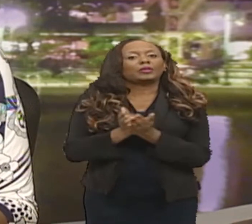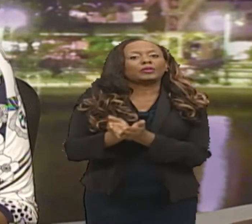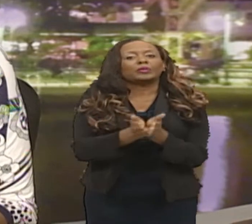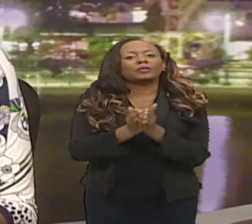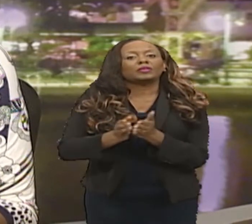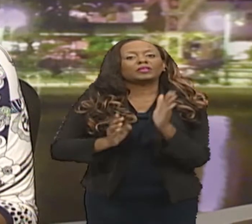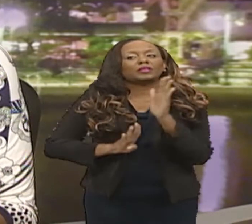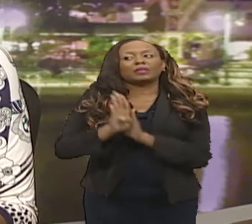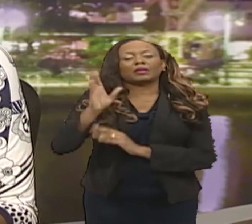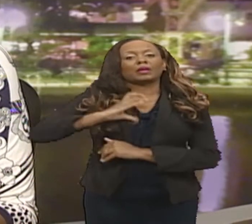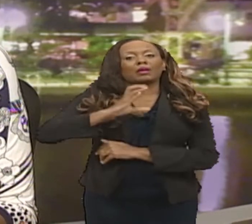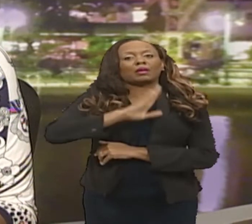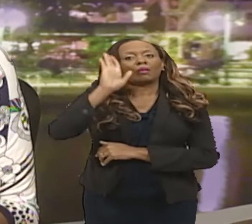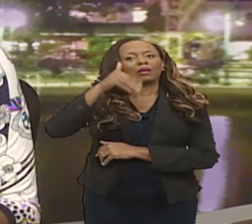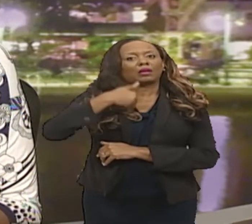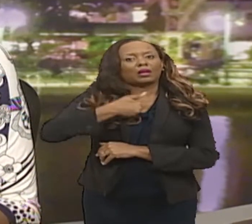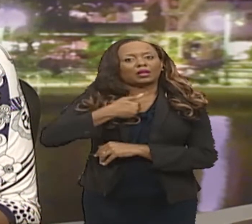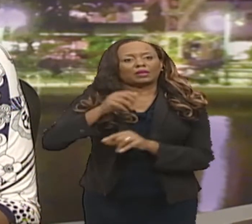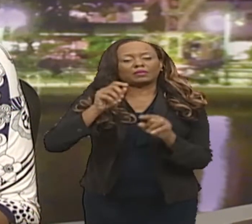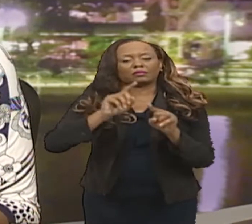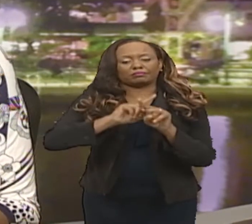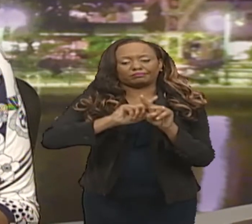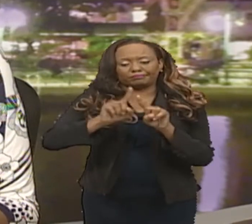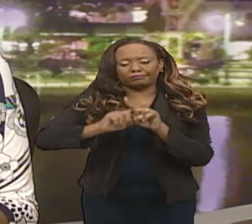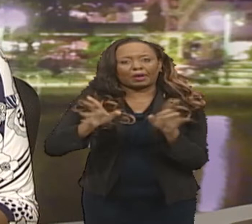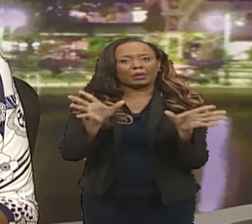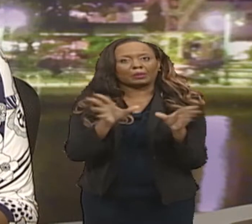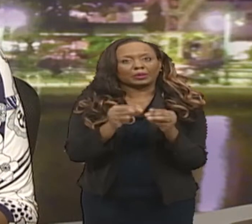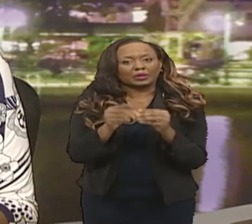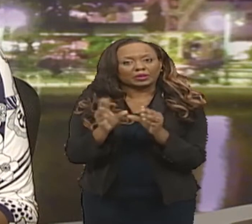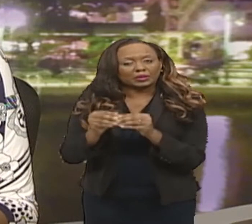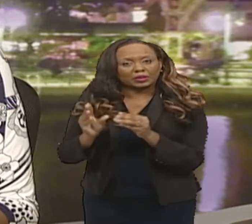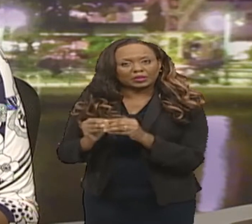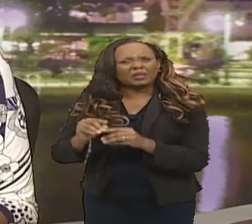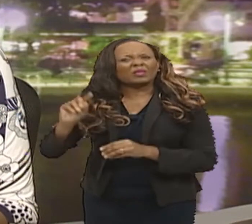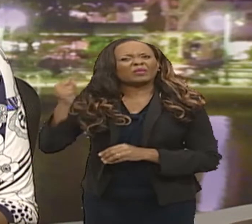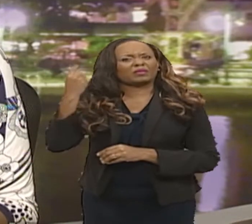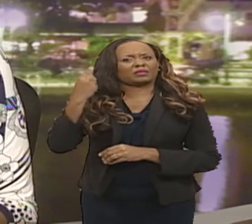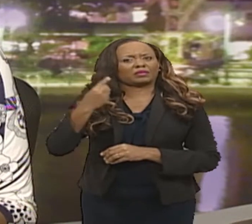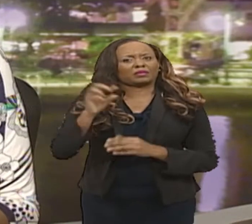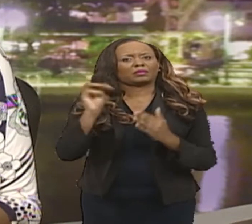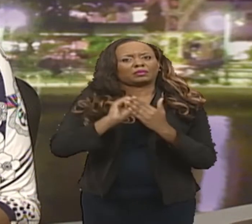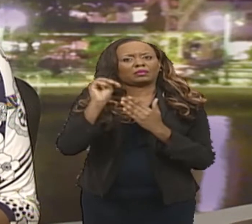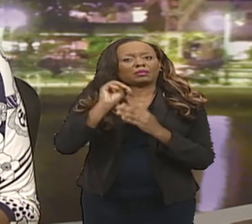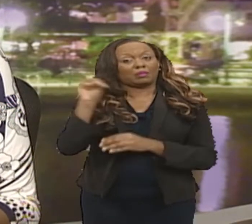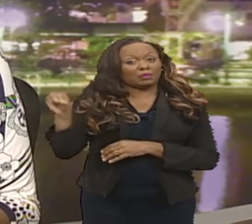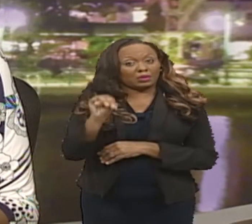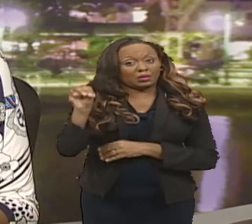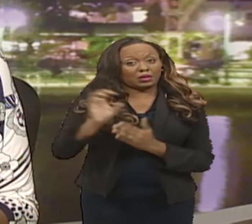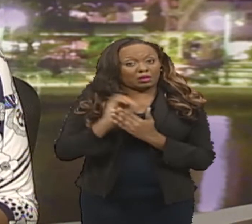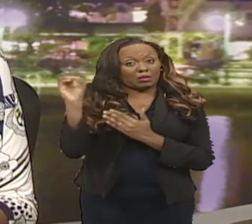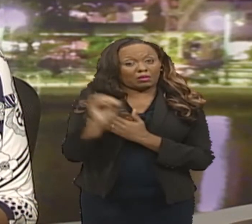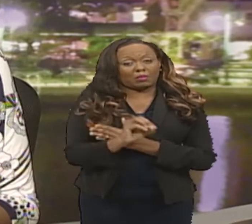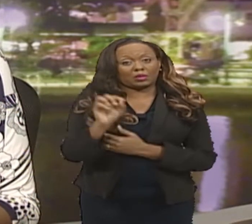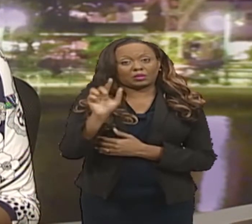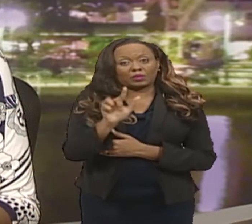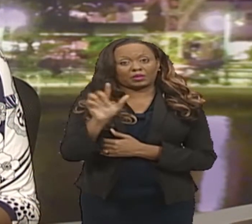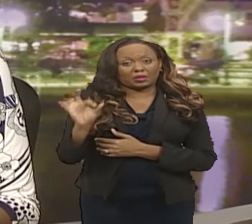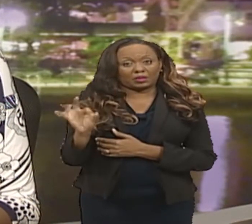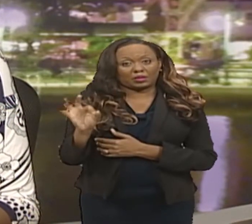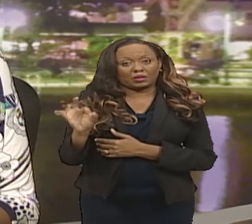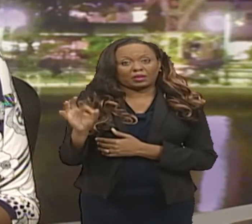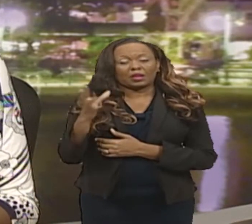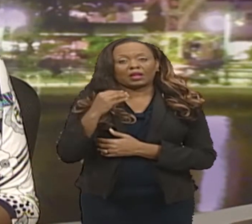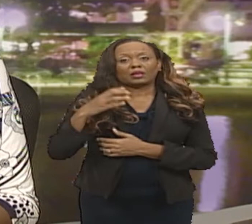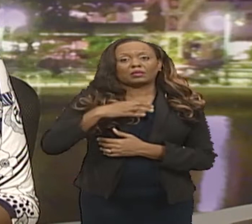a series of town hall meetings. The first one is scheduled for Monday, October 29th, and the Commission's chair, Errol